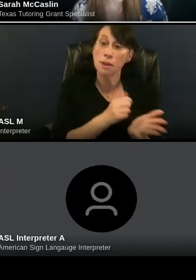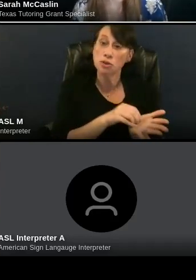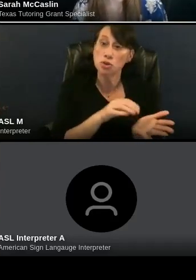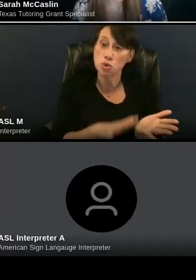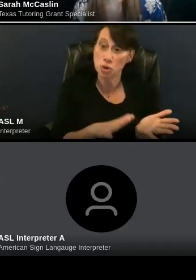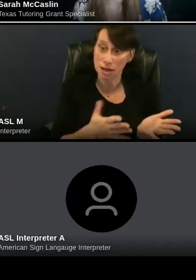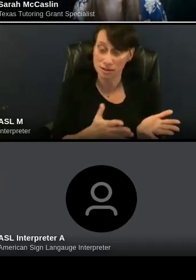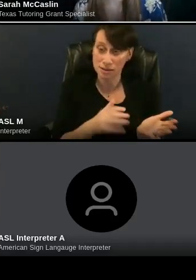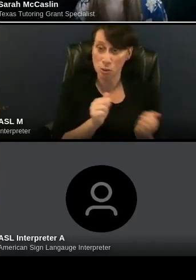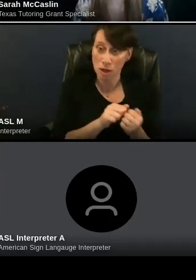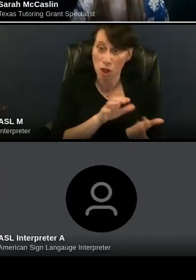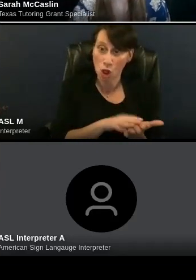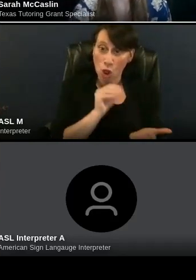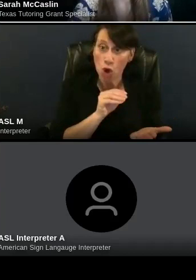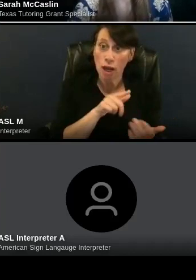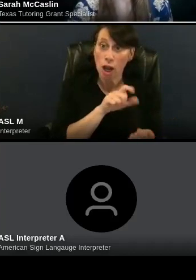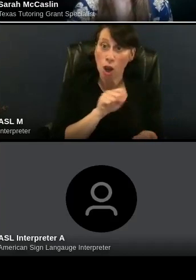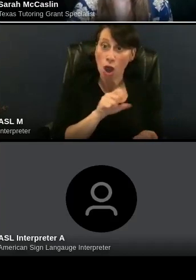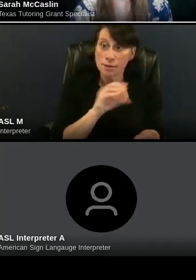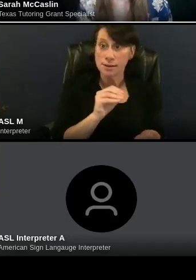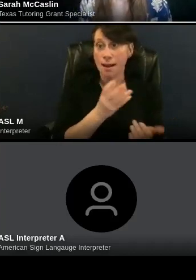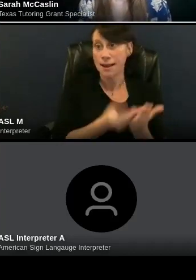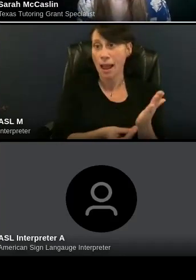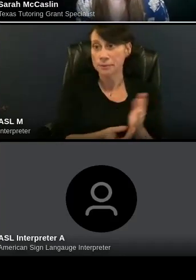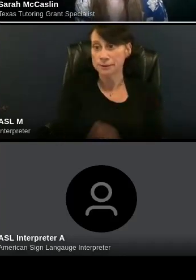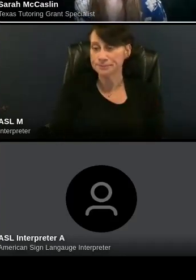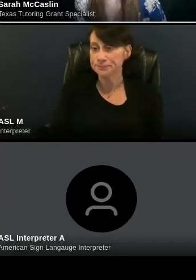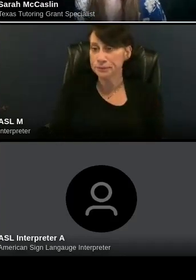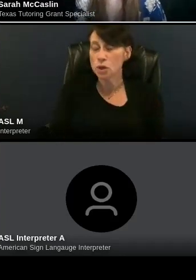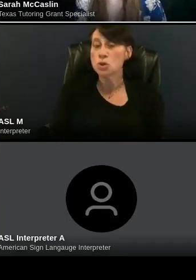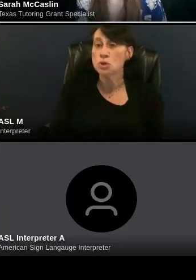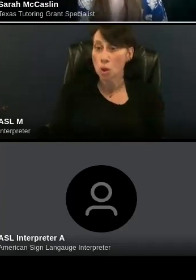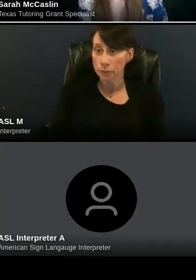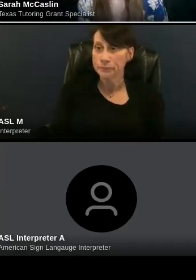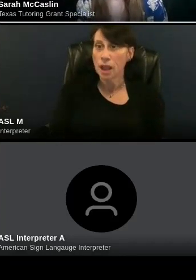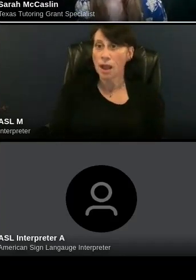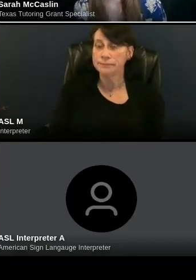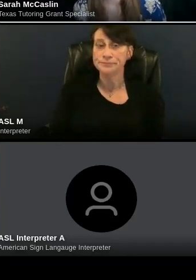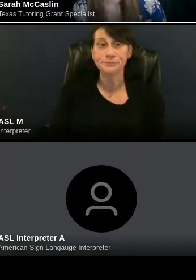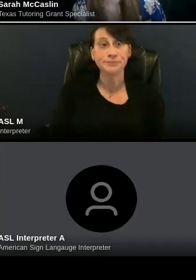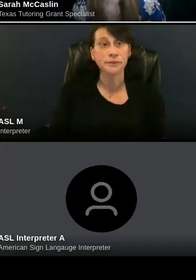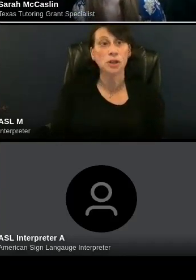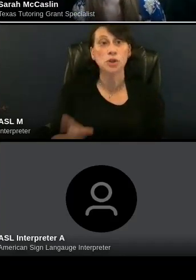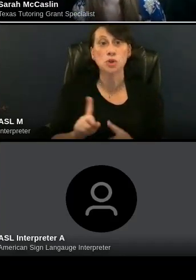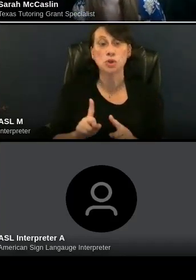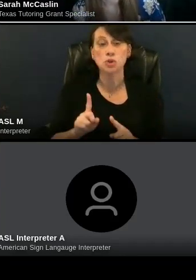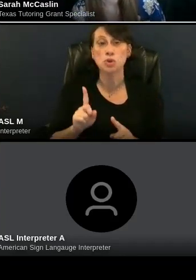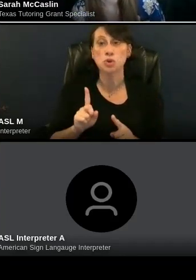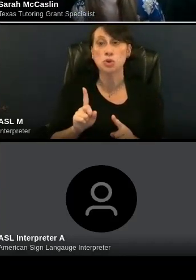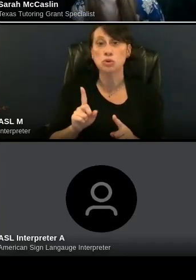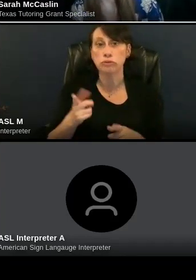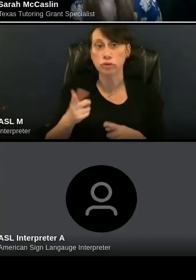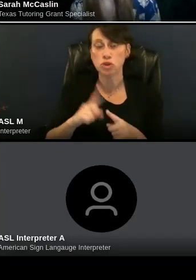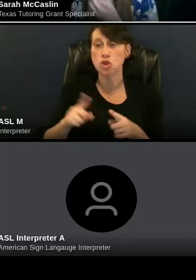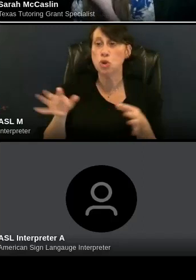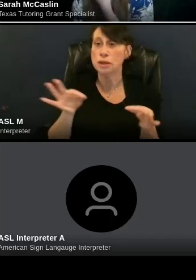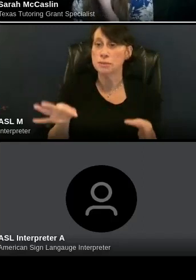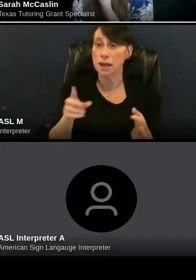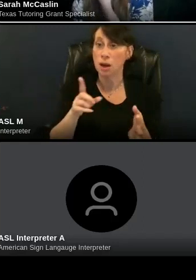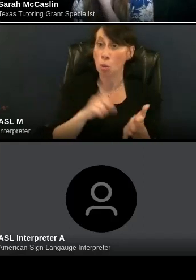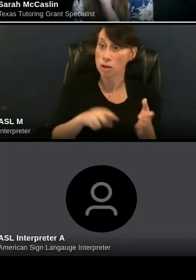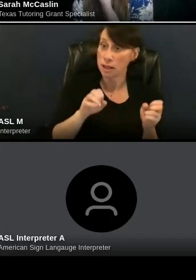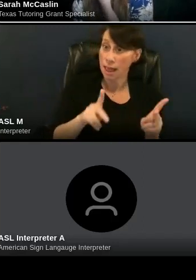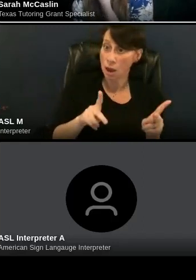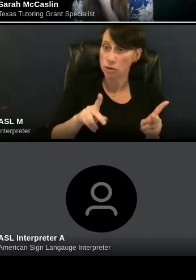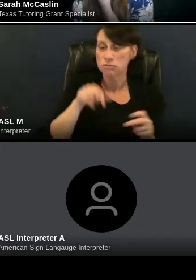with learning loss and learning gaps. So to preface what's allowable and what's not allowable,